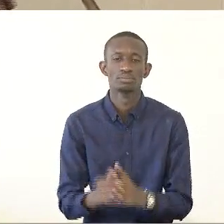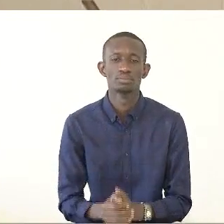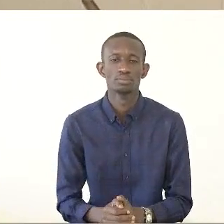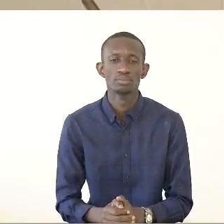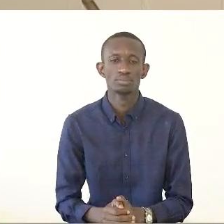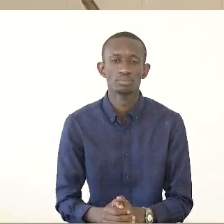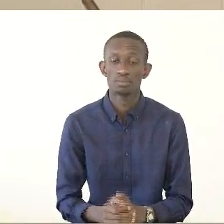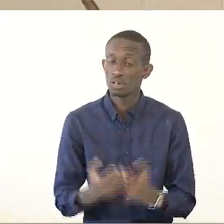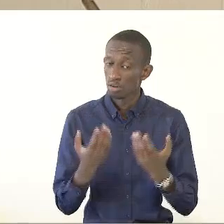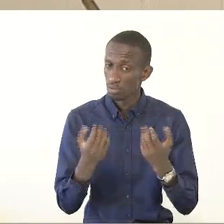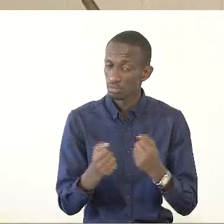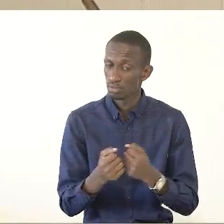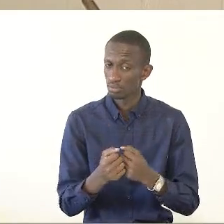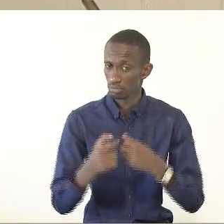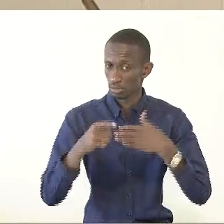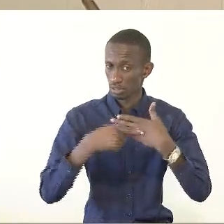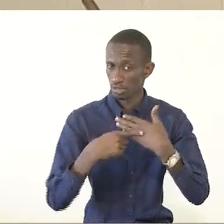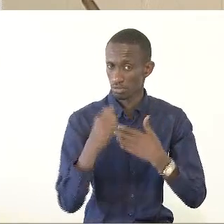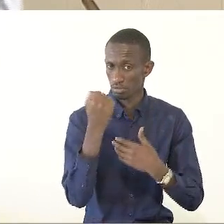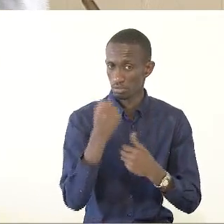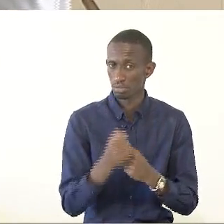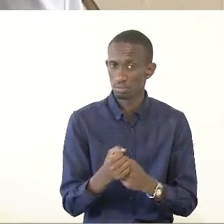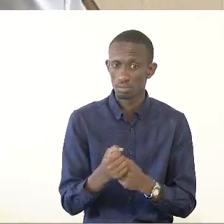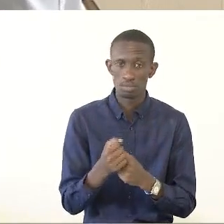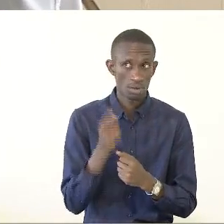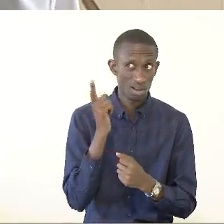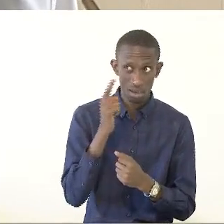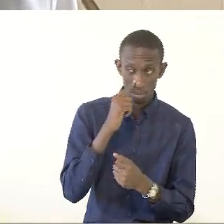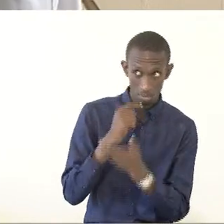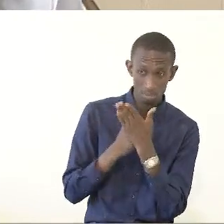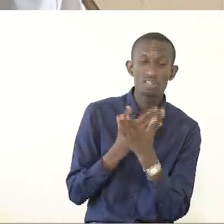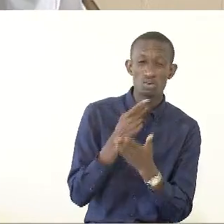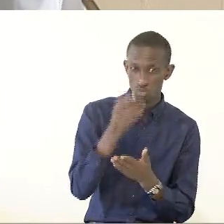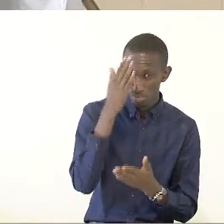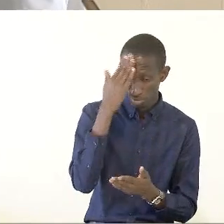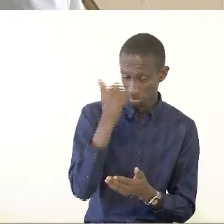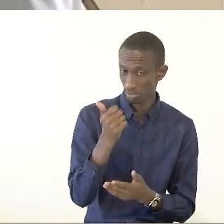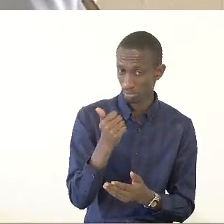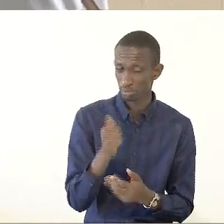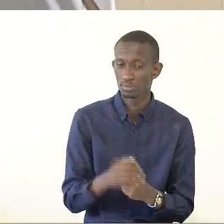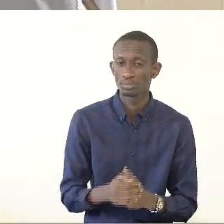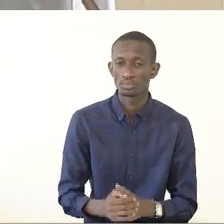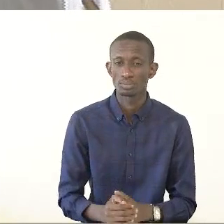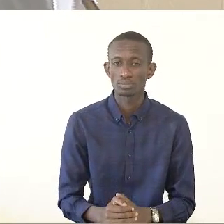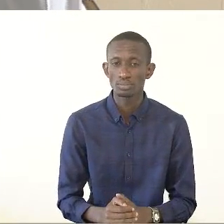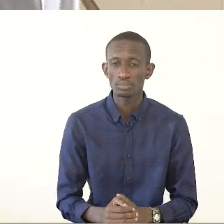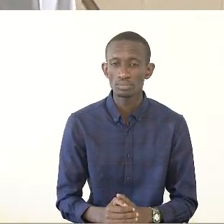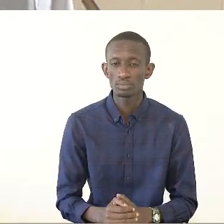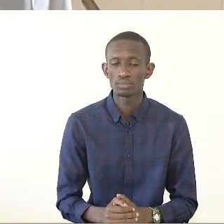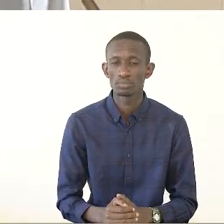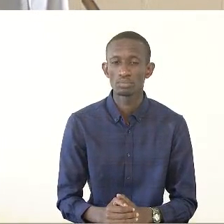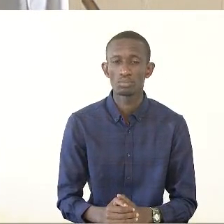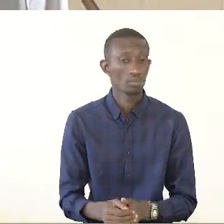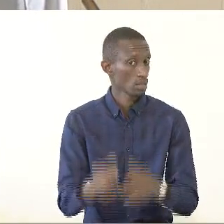have -5. There is something that I want you to know before we fill this table. When you